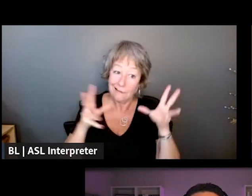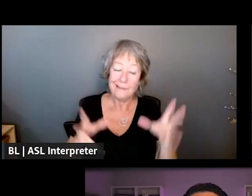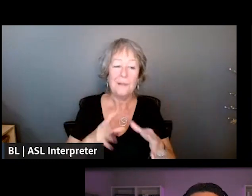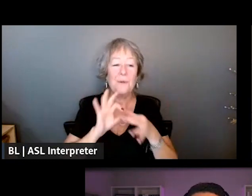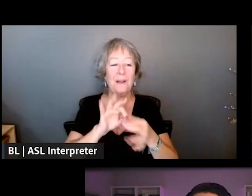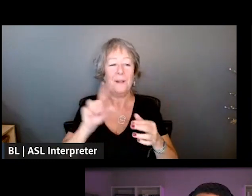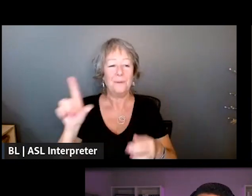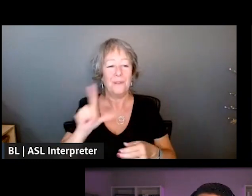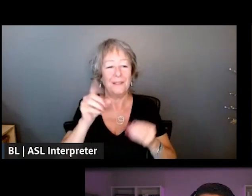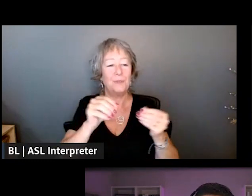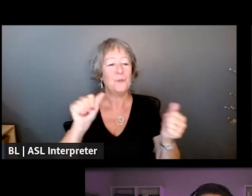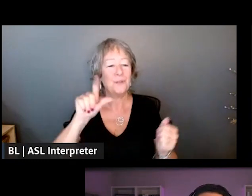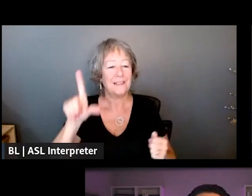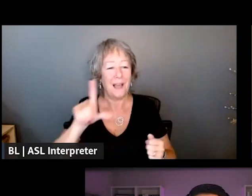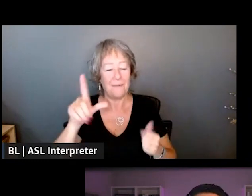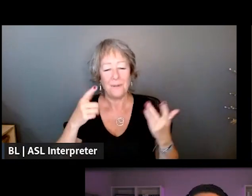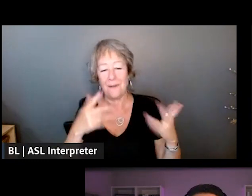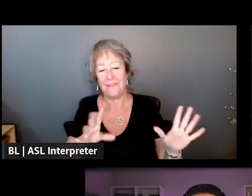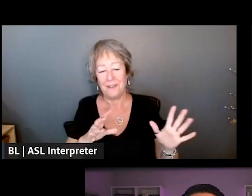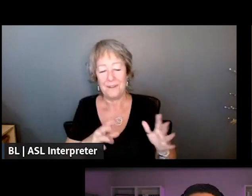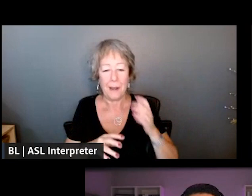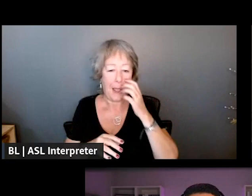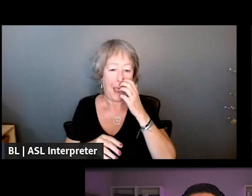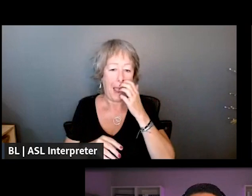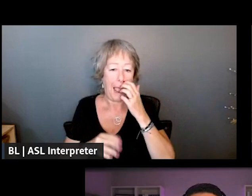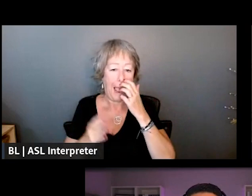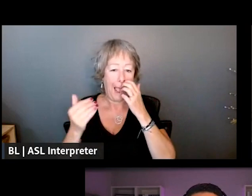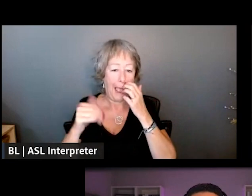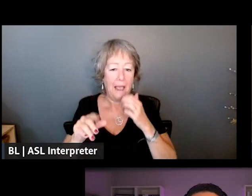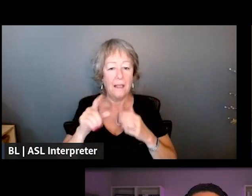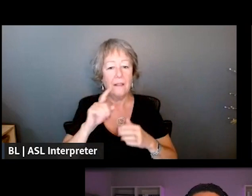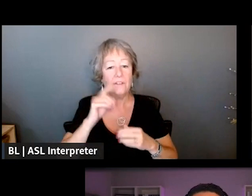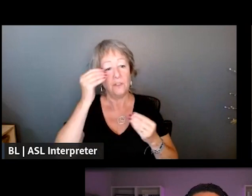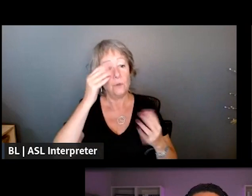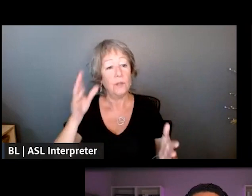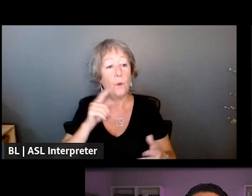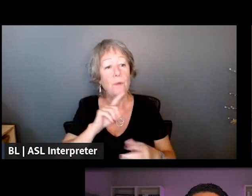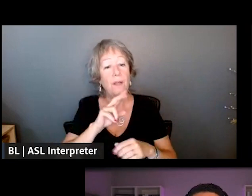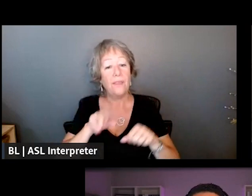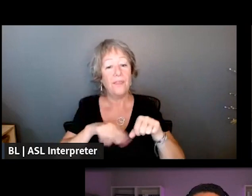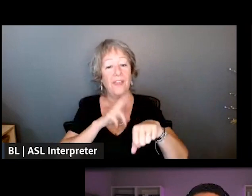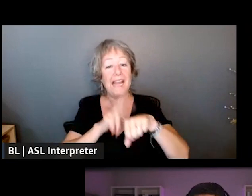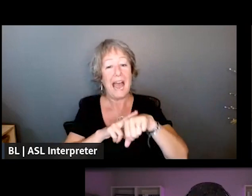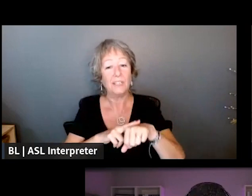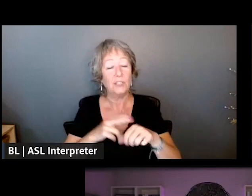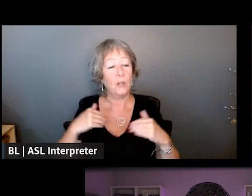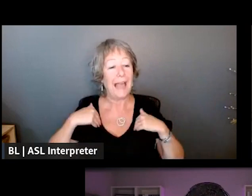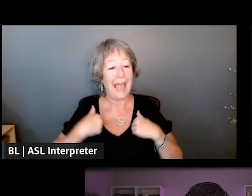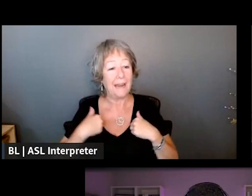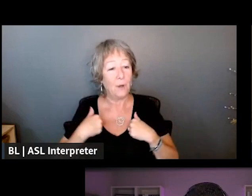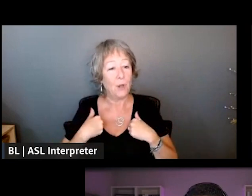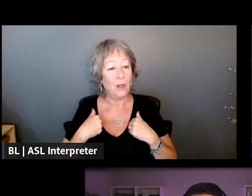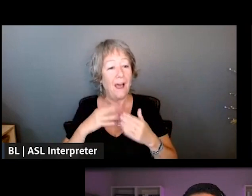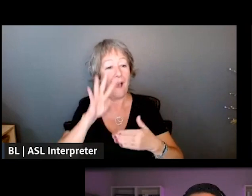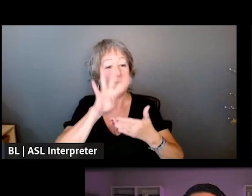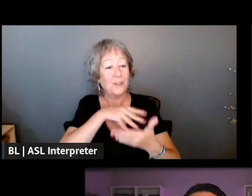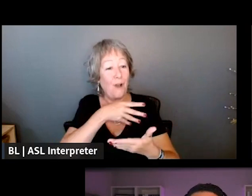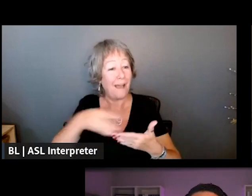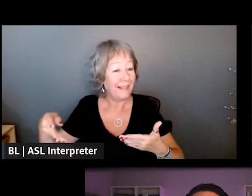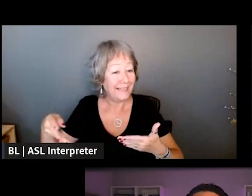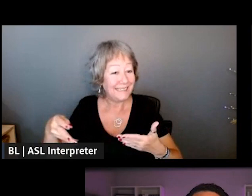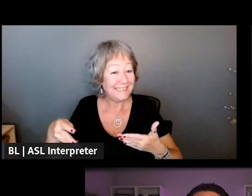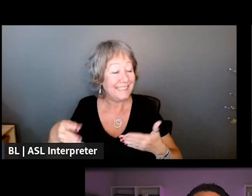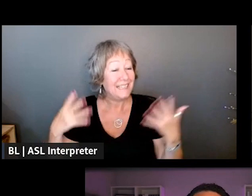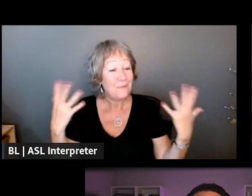library. The random fact, the national animal of Scotland is a unicorn? No way. Nice. Obsessed.